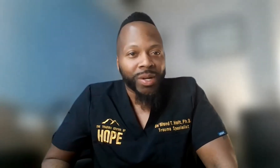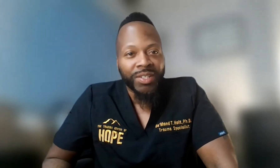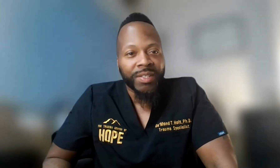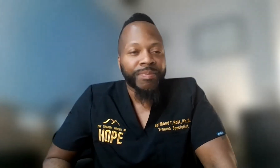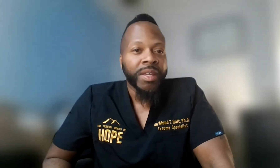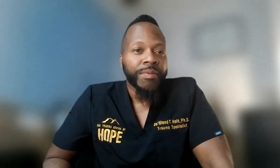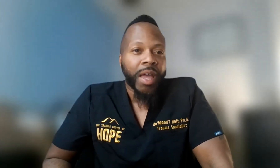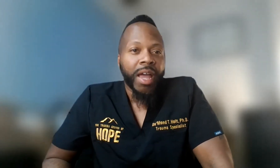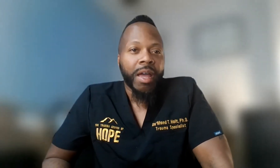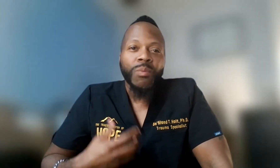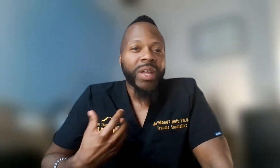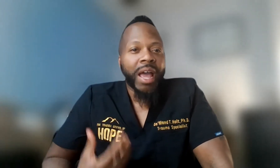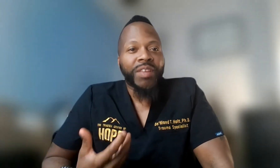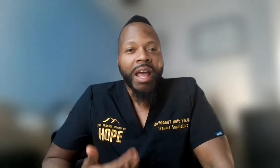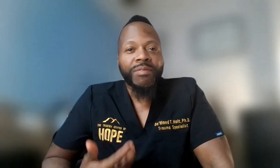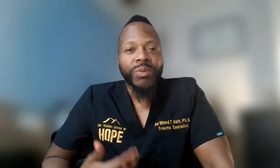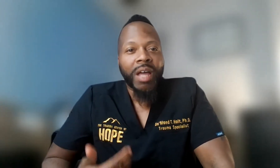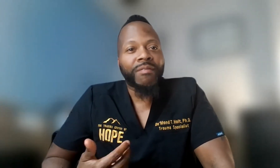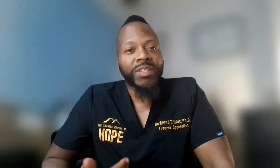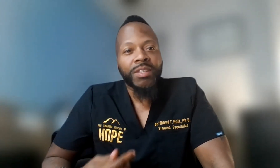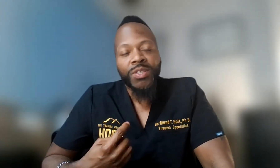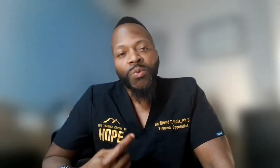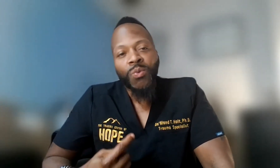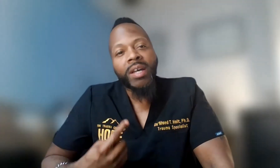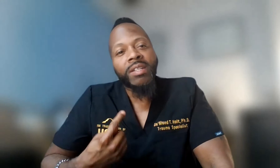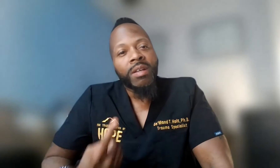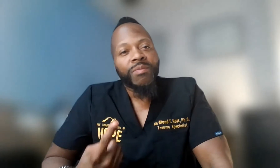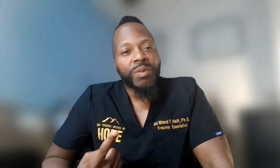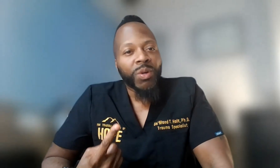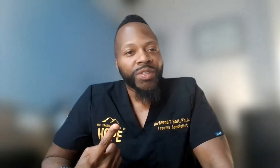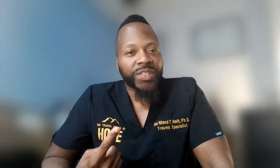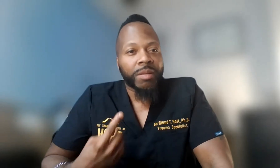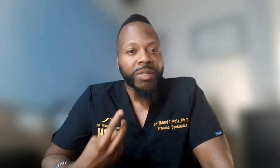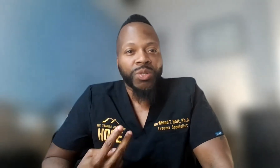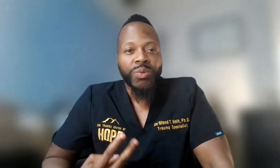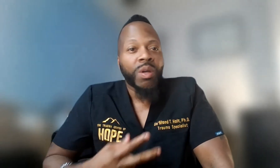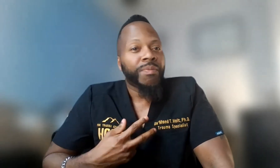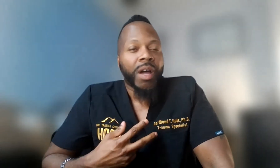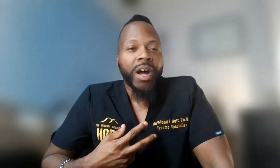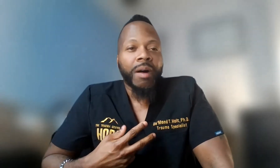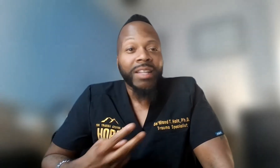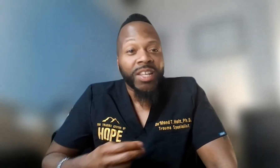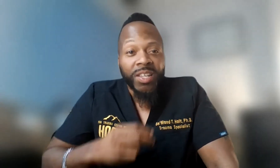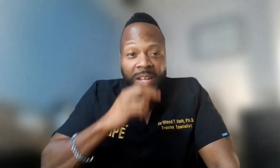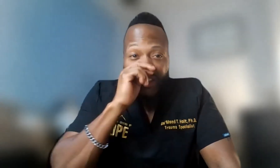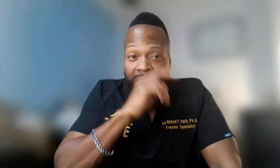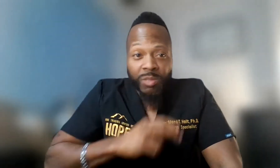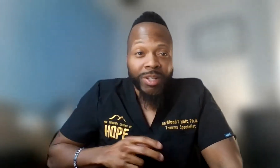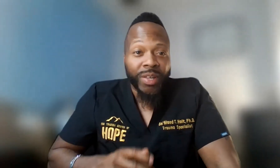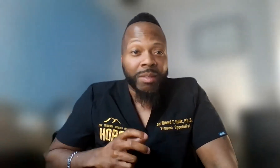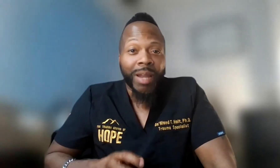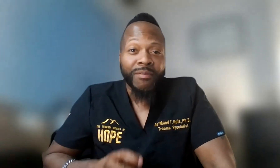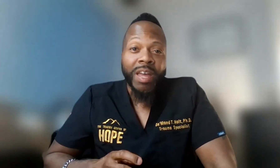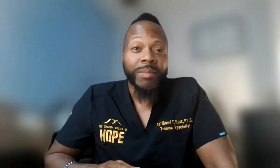moderate depression. And we have to have those conversations. So one, remove the stigma. Two, I'll tell you another